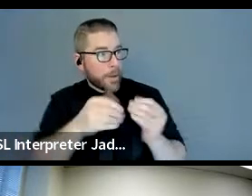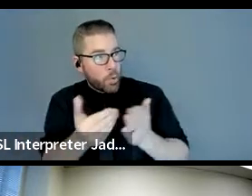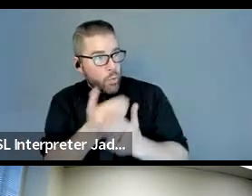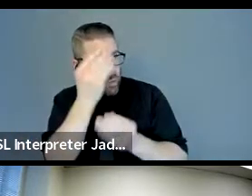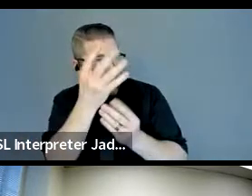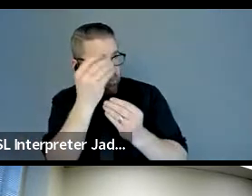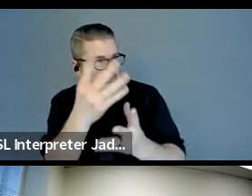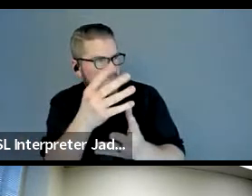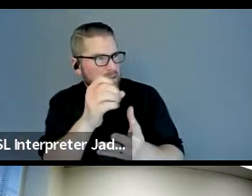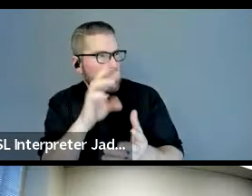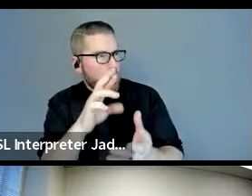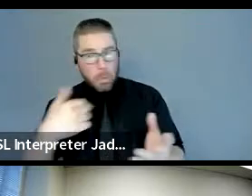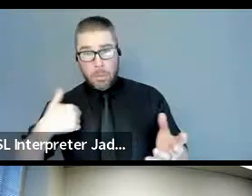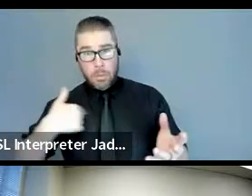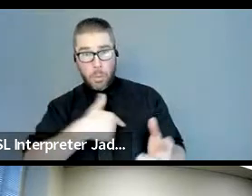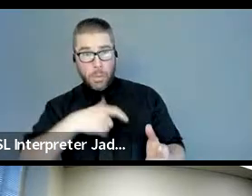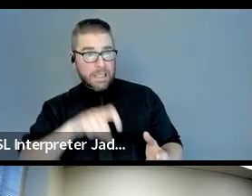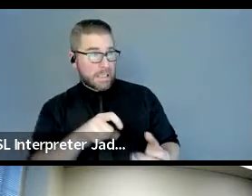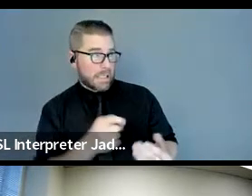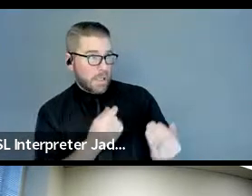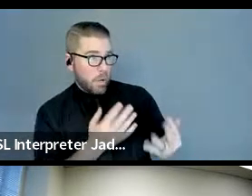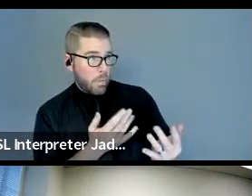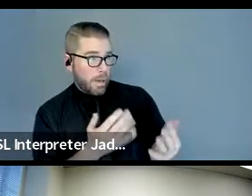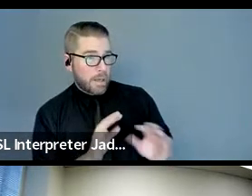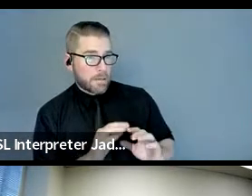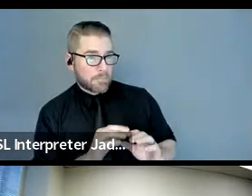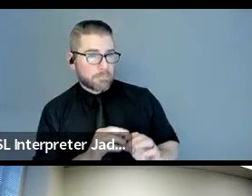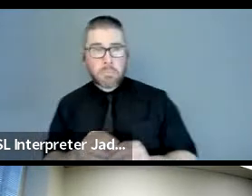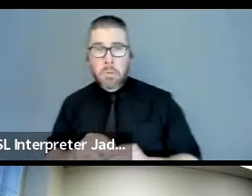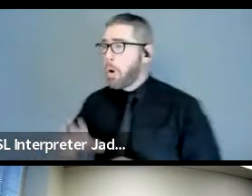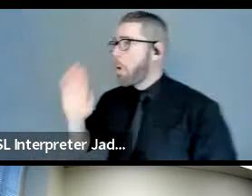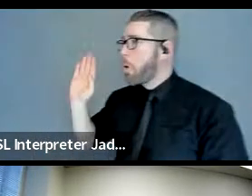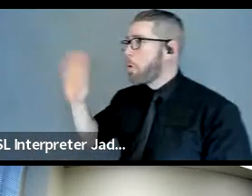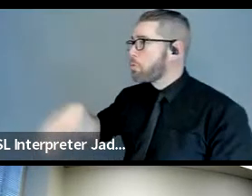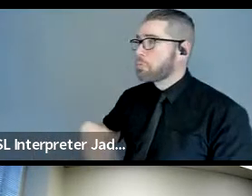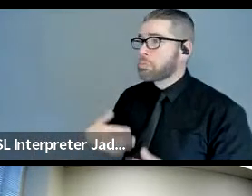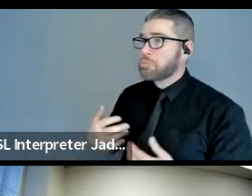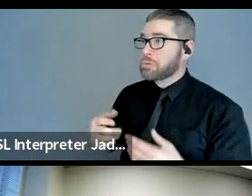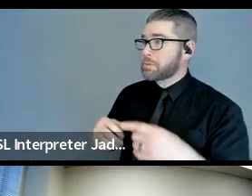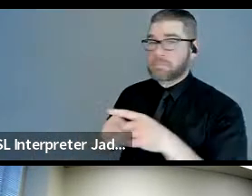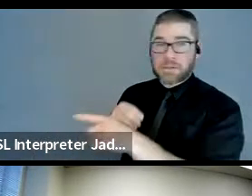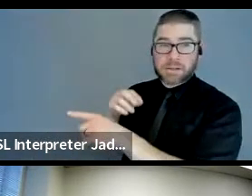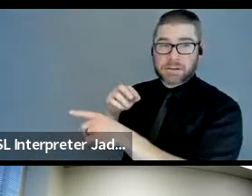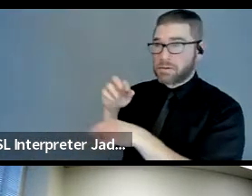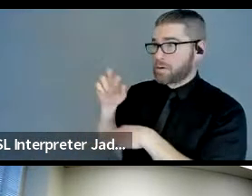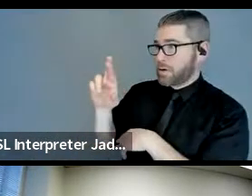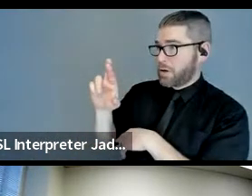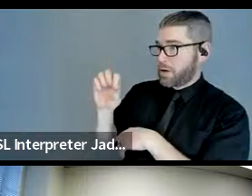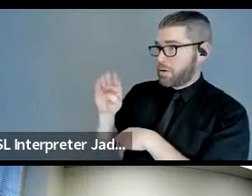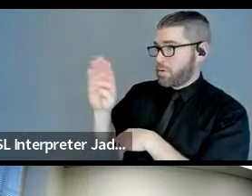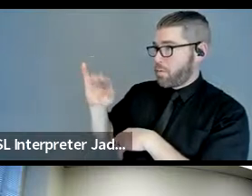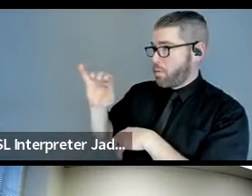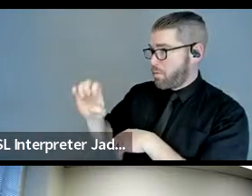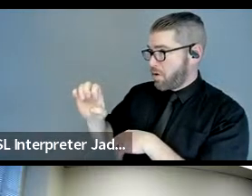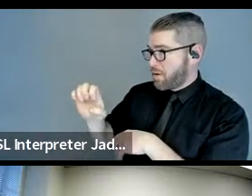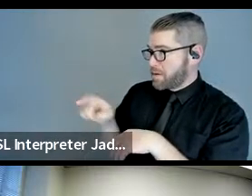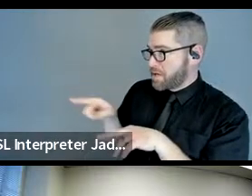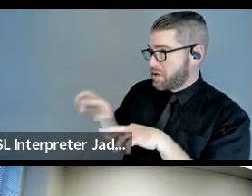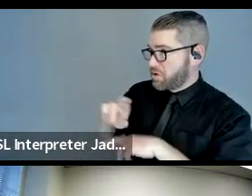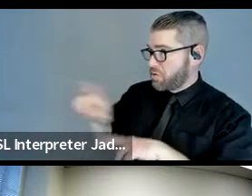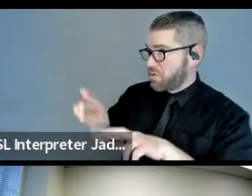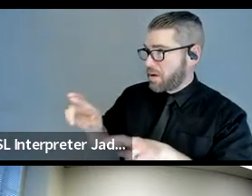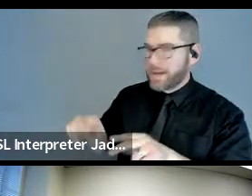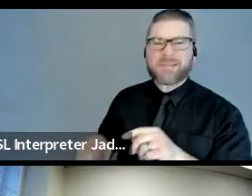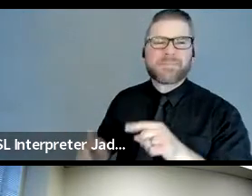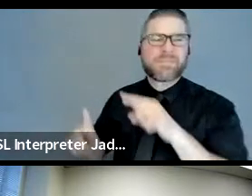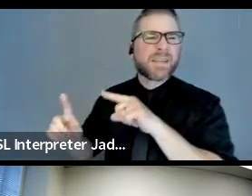for you? No, if Robbie's on, he can speak to it. If not, I think I'm just pulling up to I'm a spot on I can. as well, Mike.